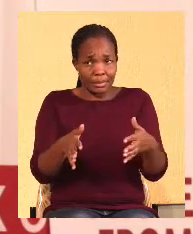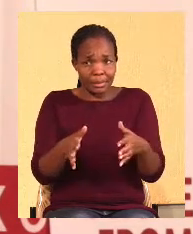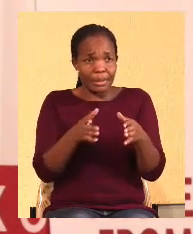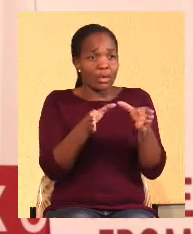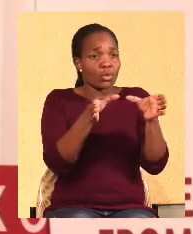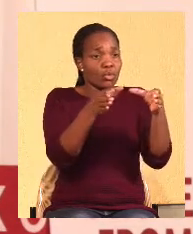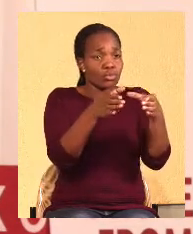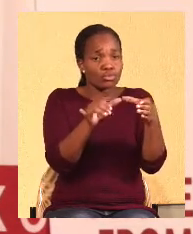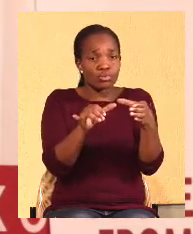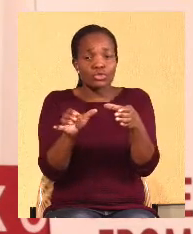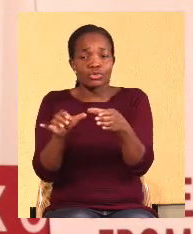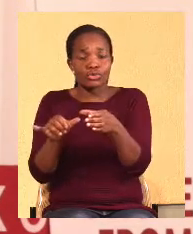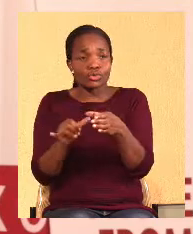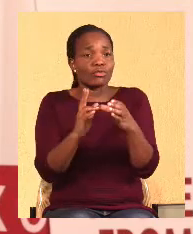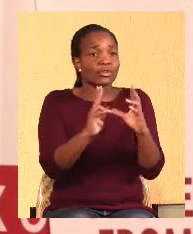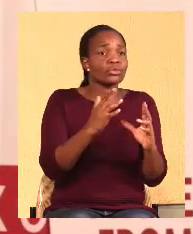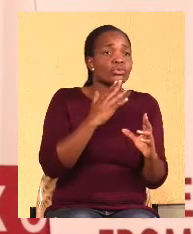targeted testing,